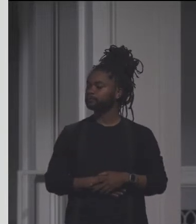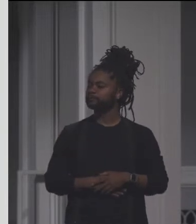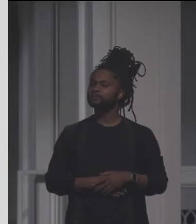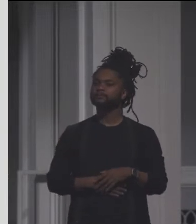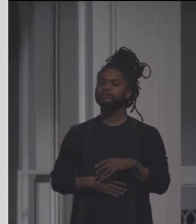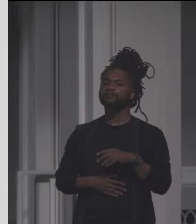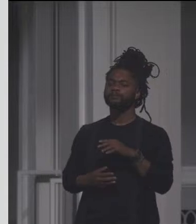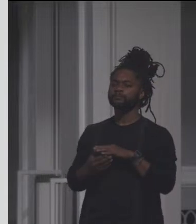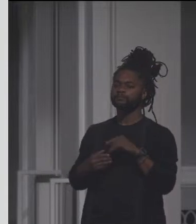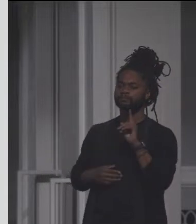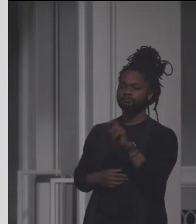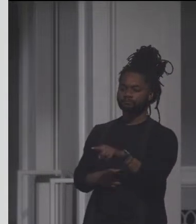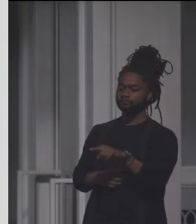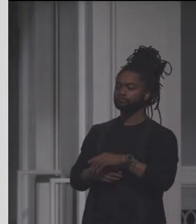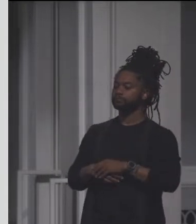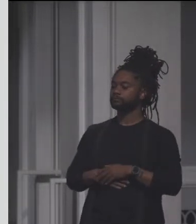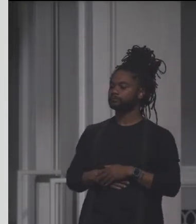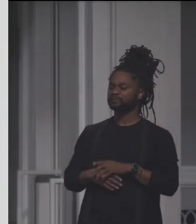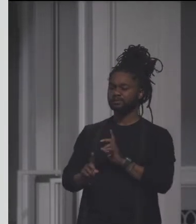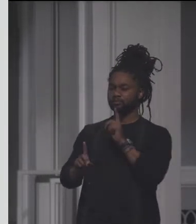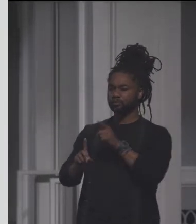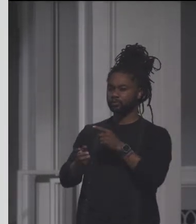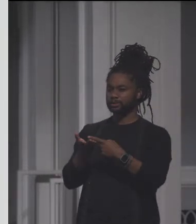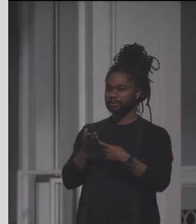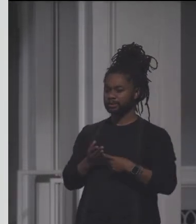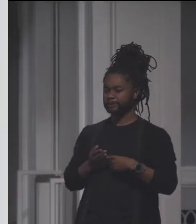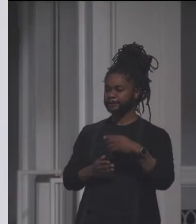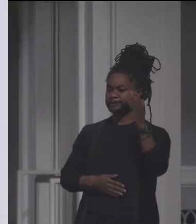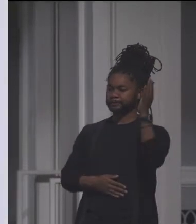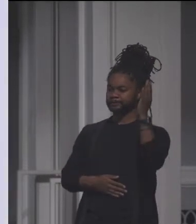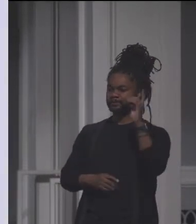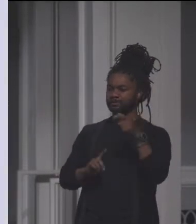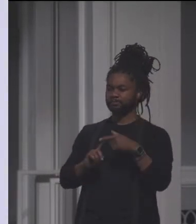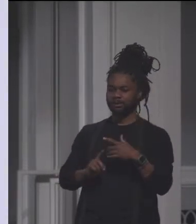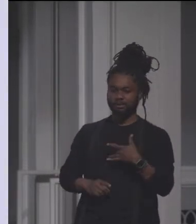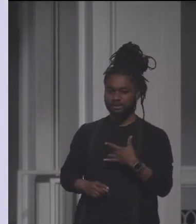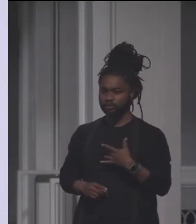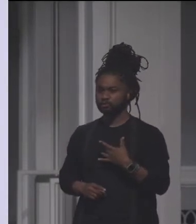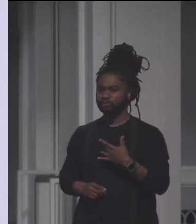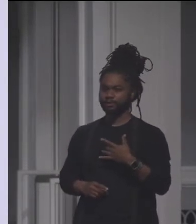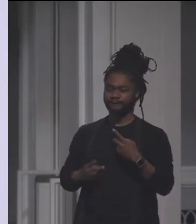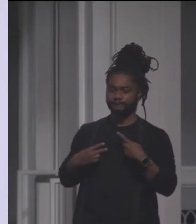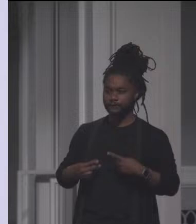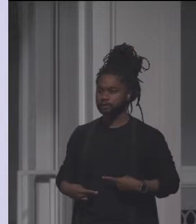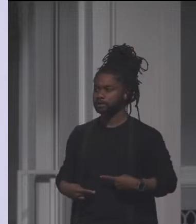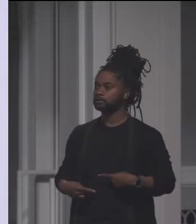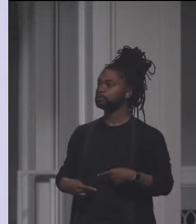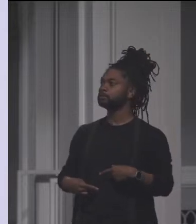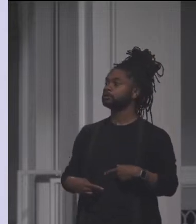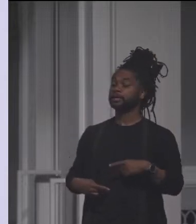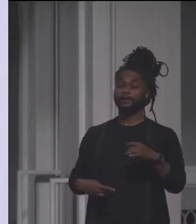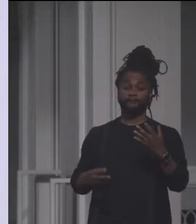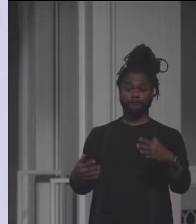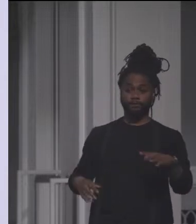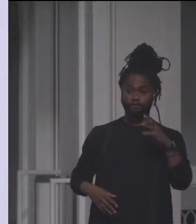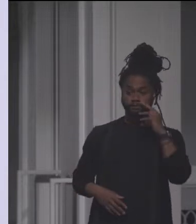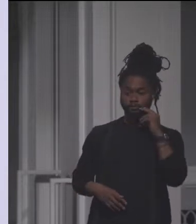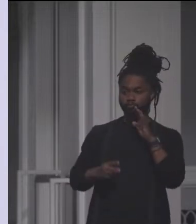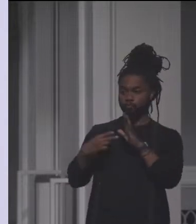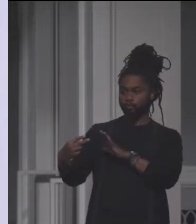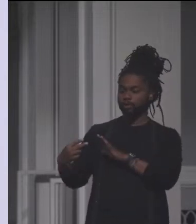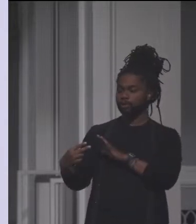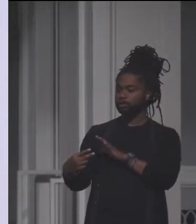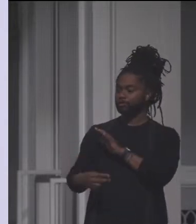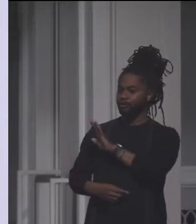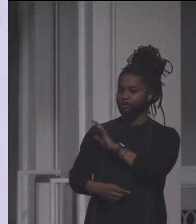start by talking about a point that you make in your talk about the sensory and physicality. And those of you who have read Nicola's work